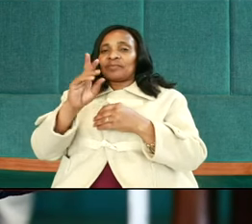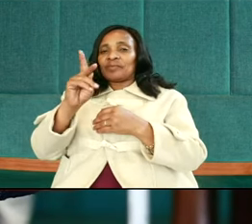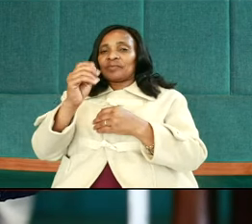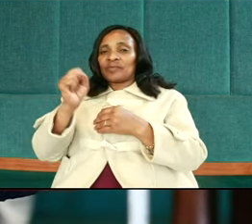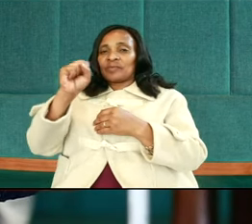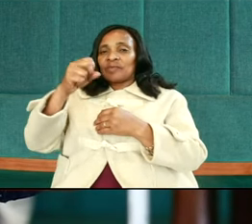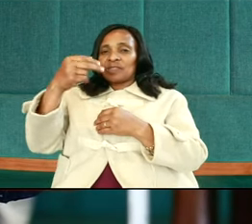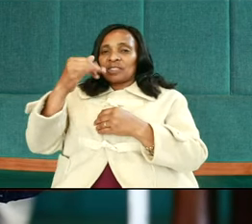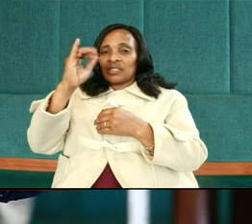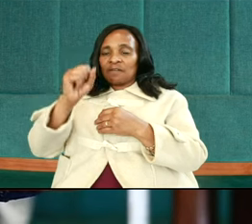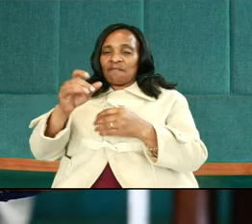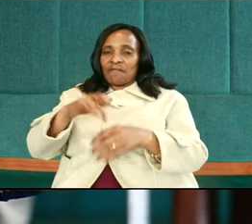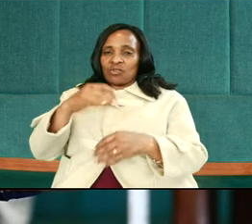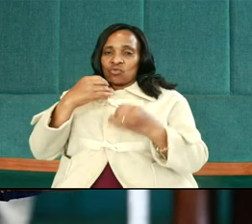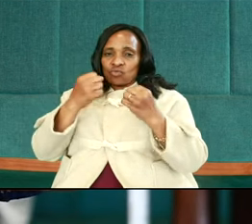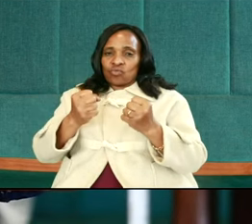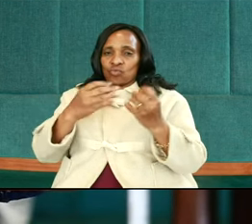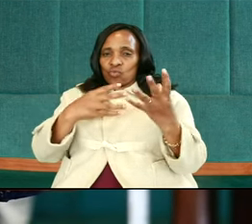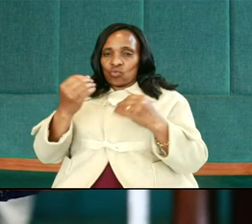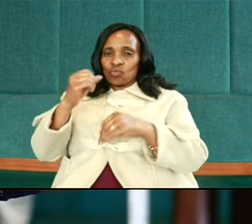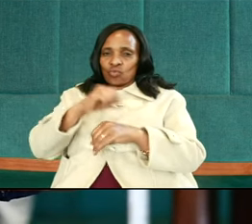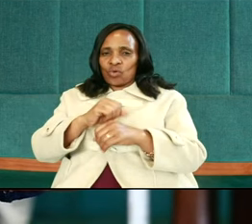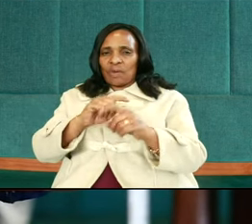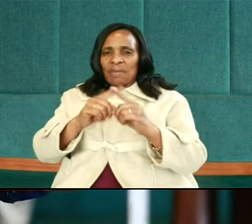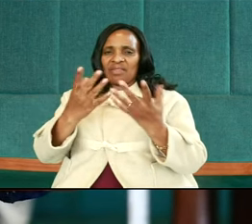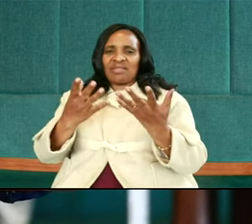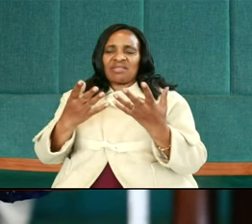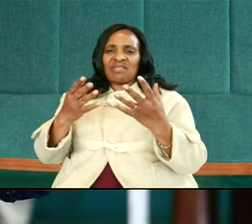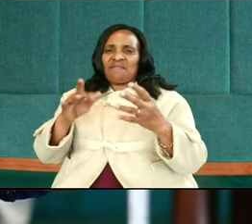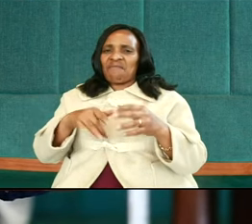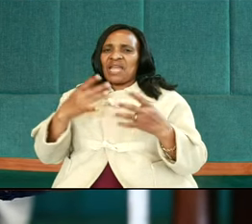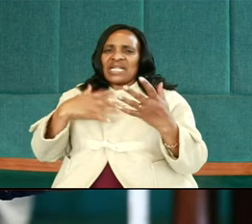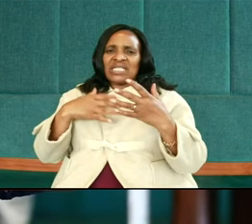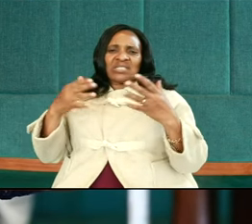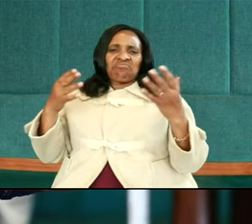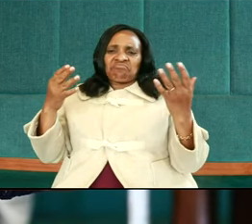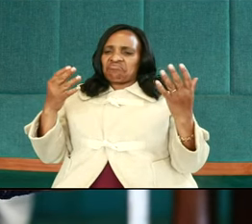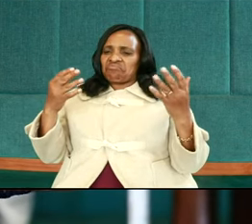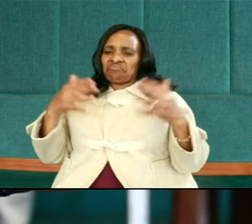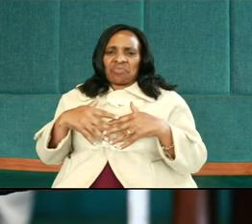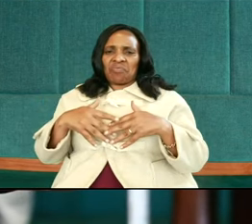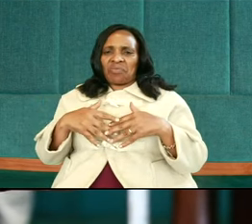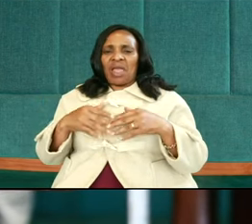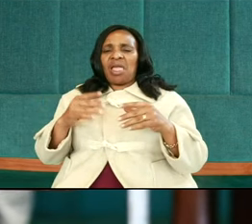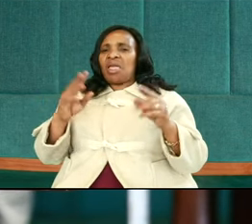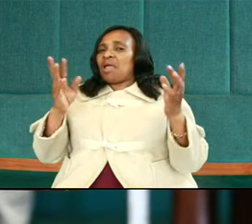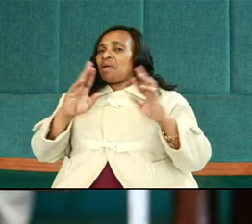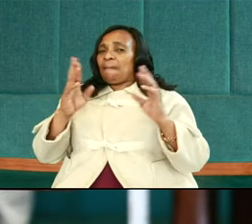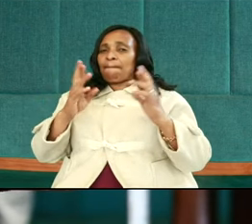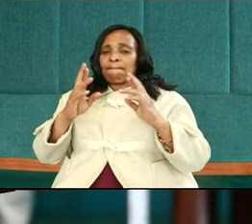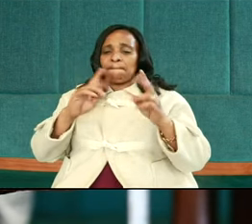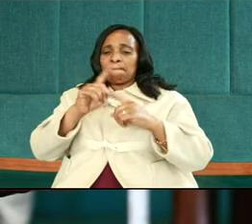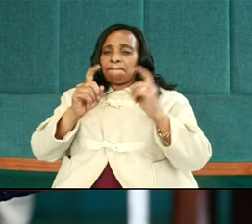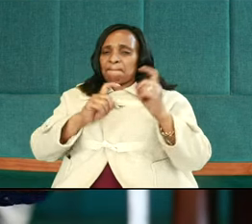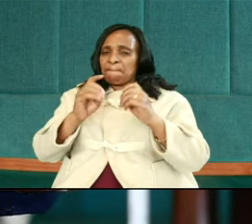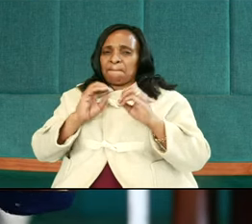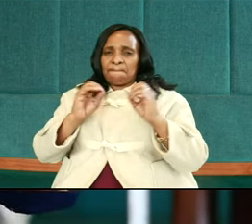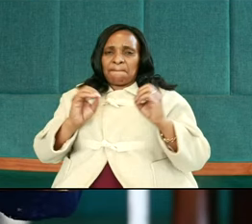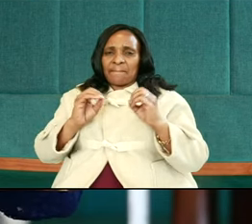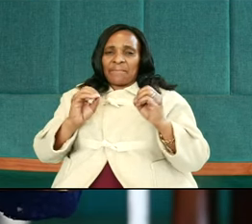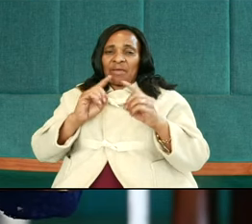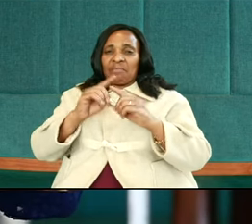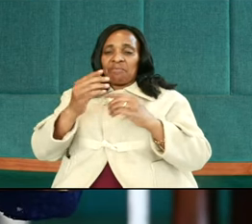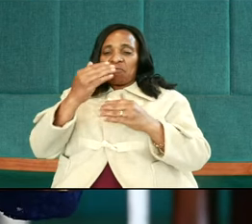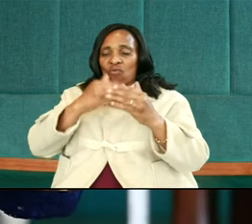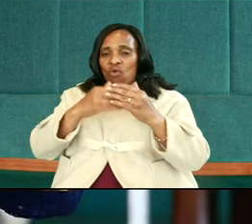felt strong enough to go to school, but she felt nervous. She knew that she wasn't ready for the exam. Before leaving